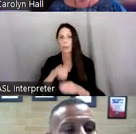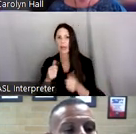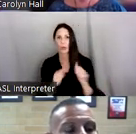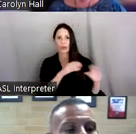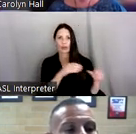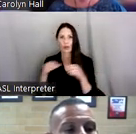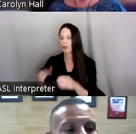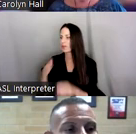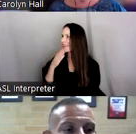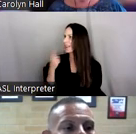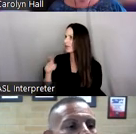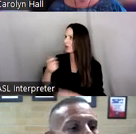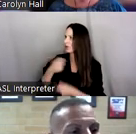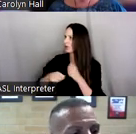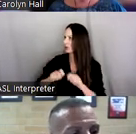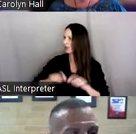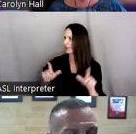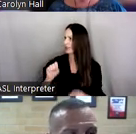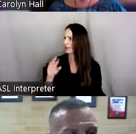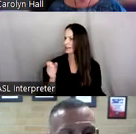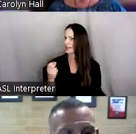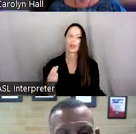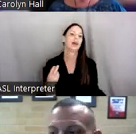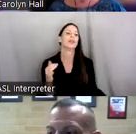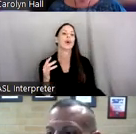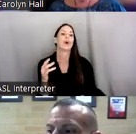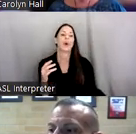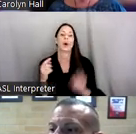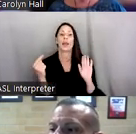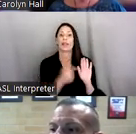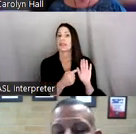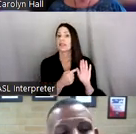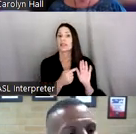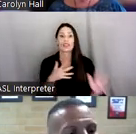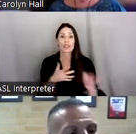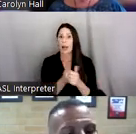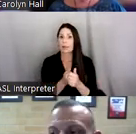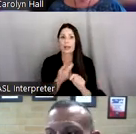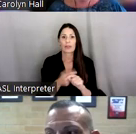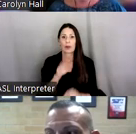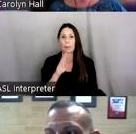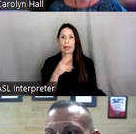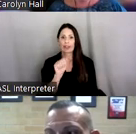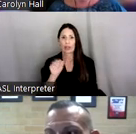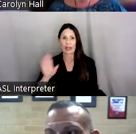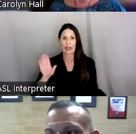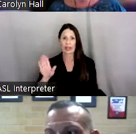slides, Sarah. So this is just the update from the BHA side.